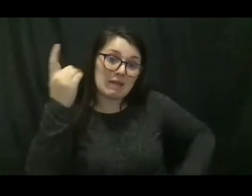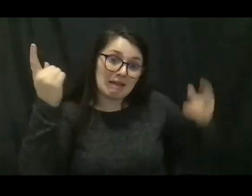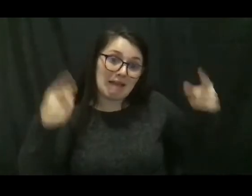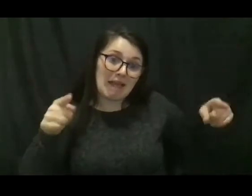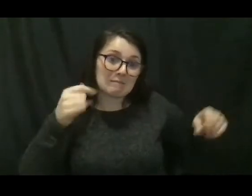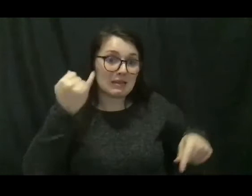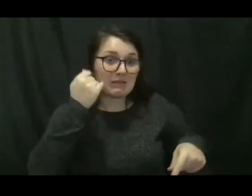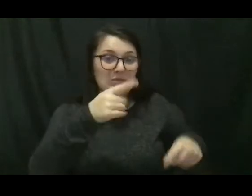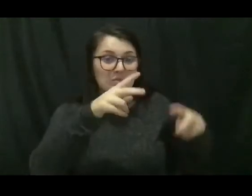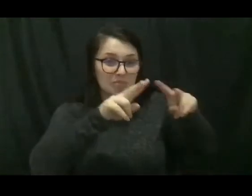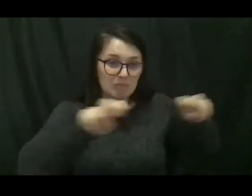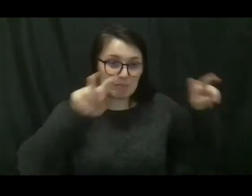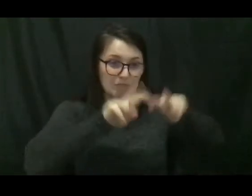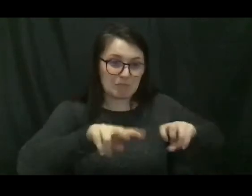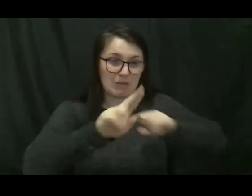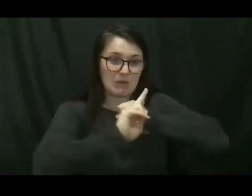trash?